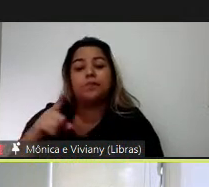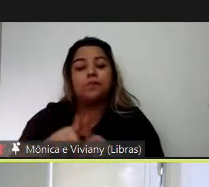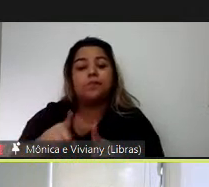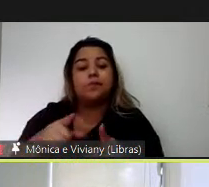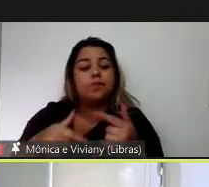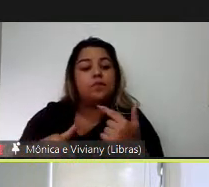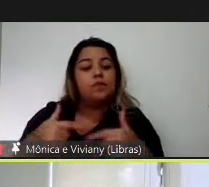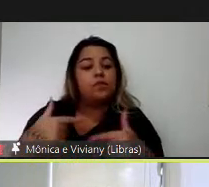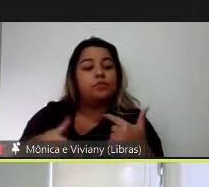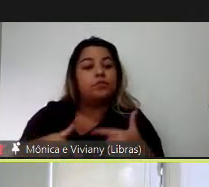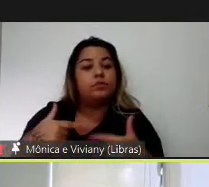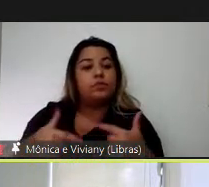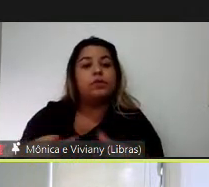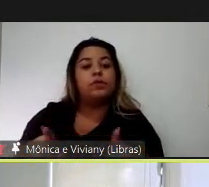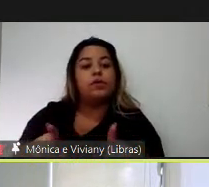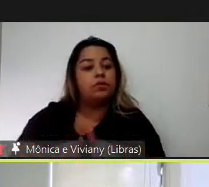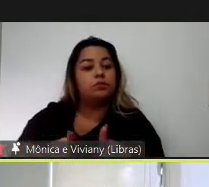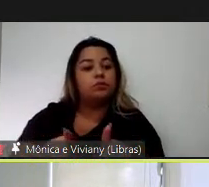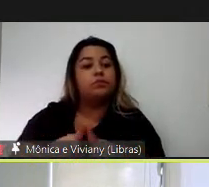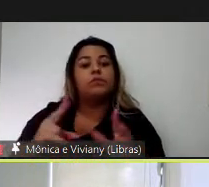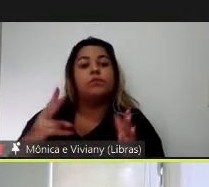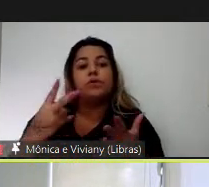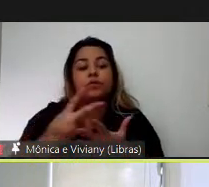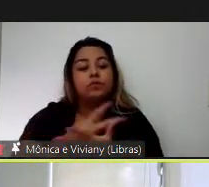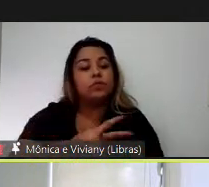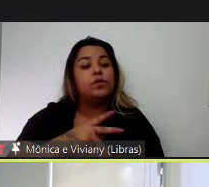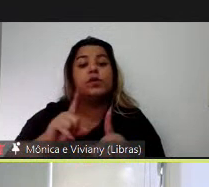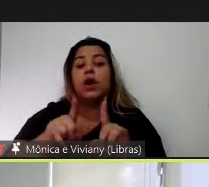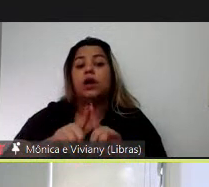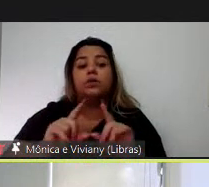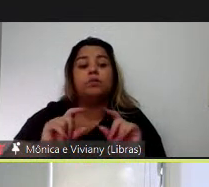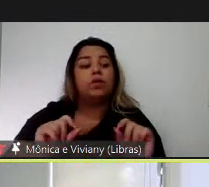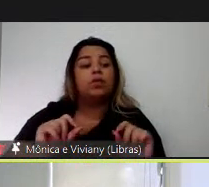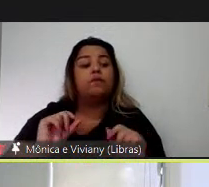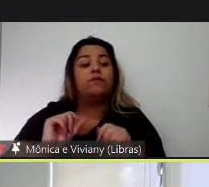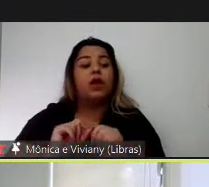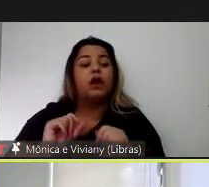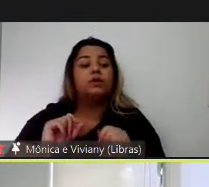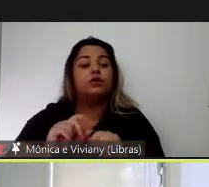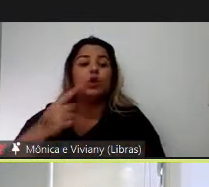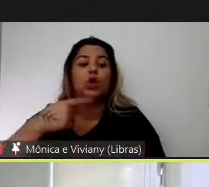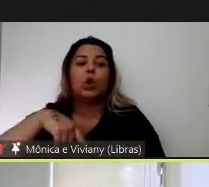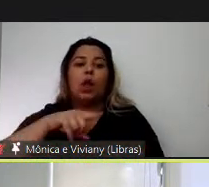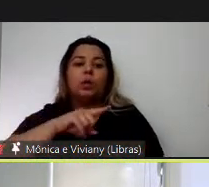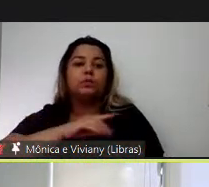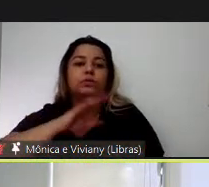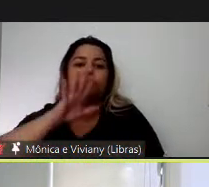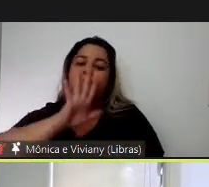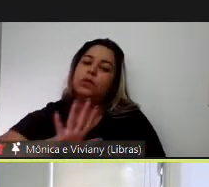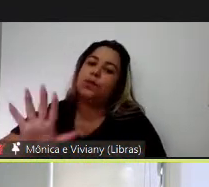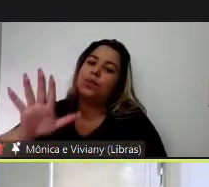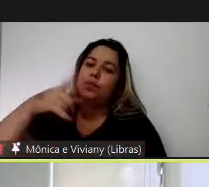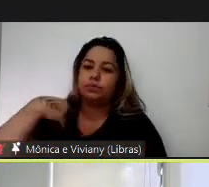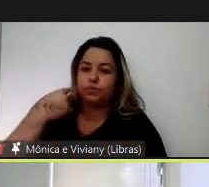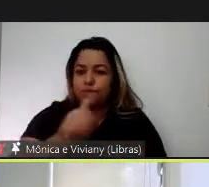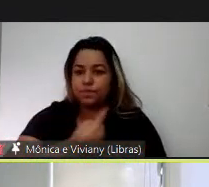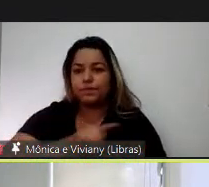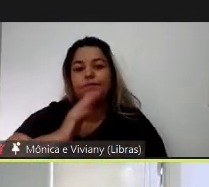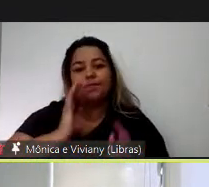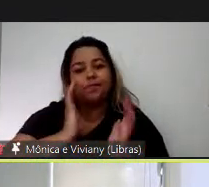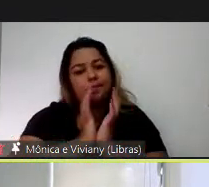health. It's a coordination that's related to others. It's not only